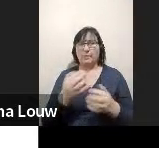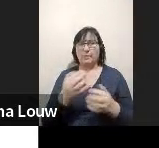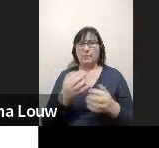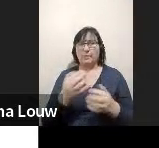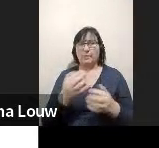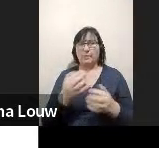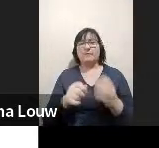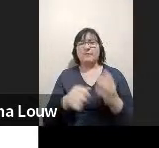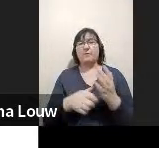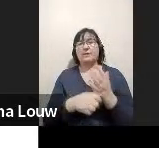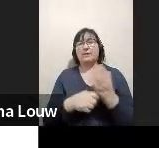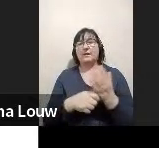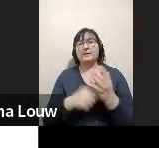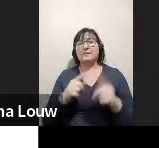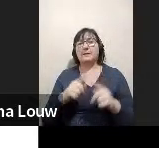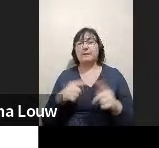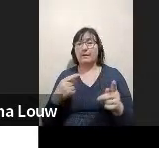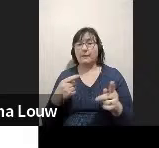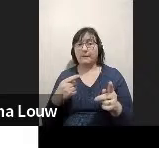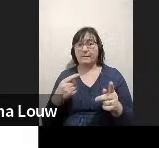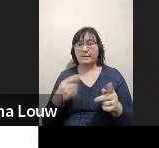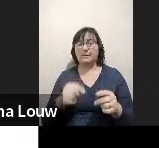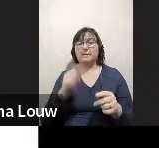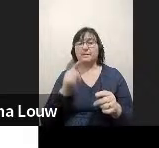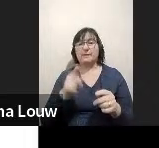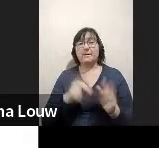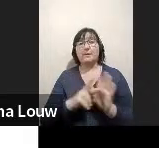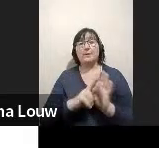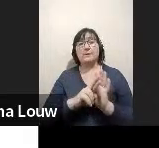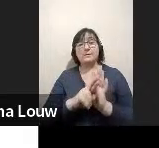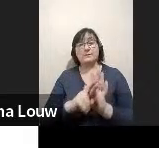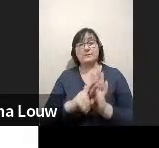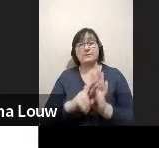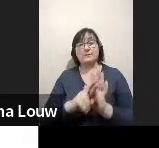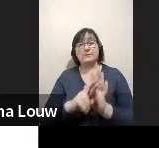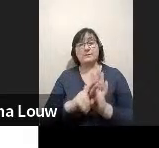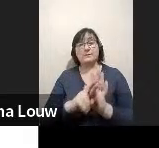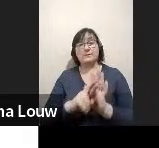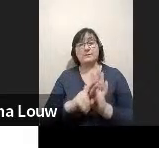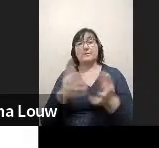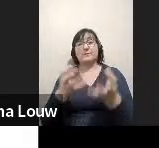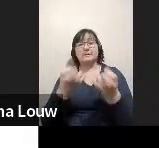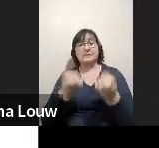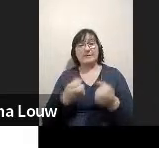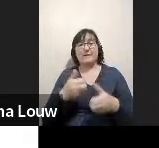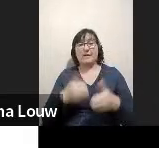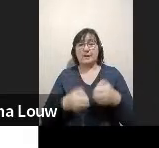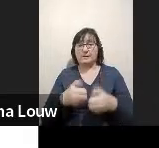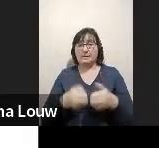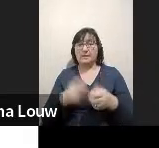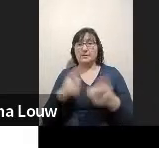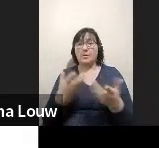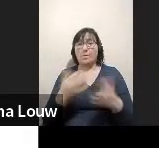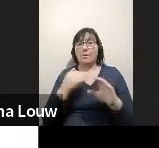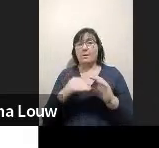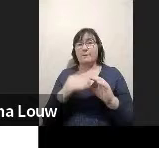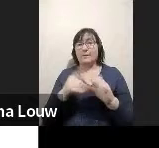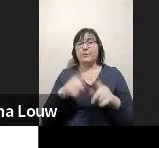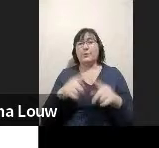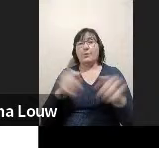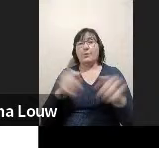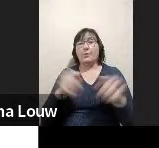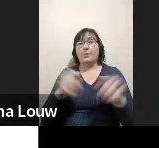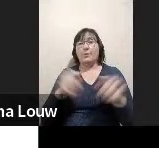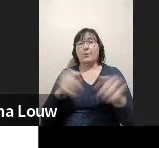the representative that will receive the SMS or the email to authorize the tax